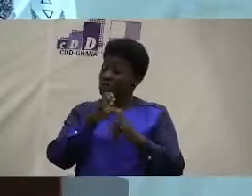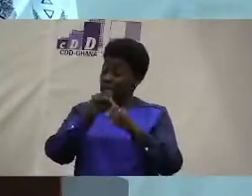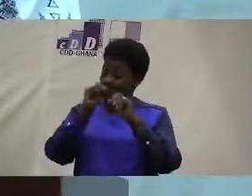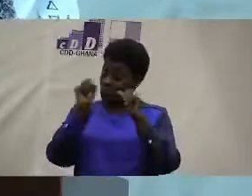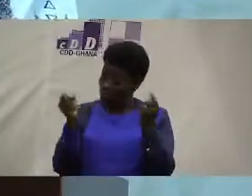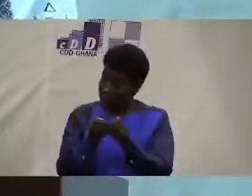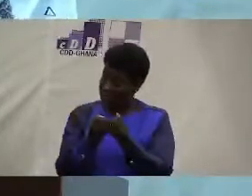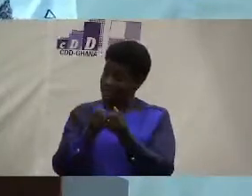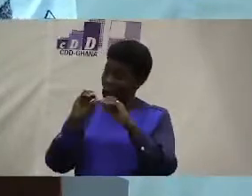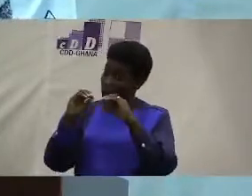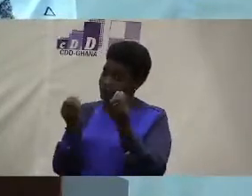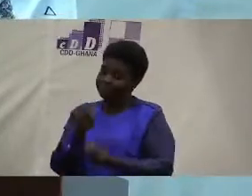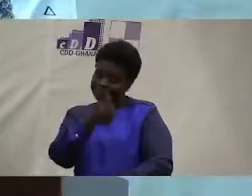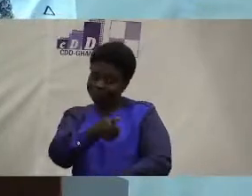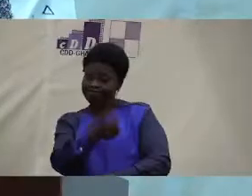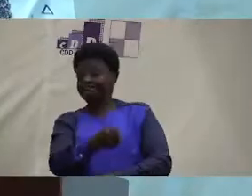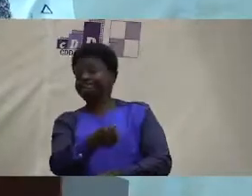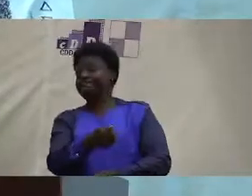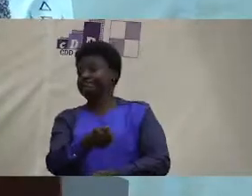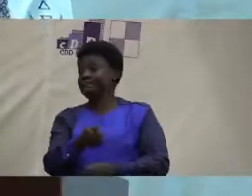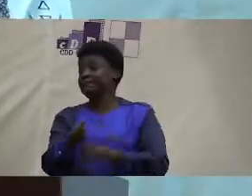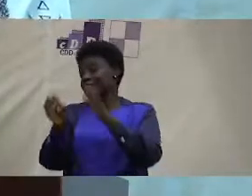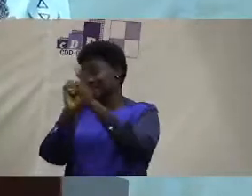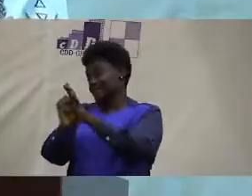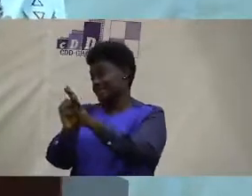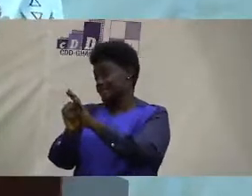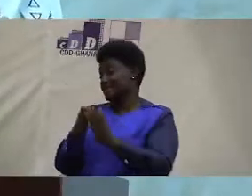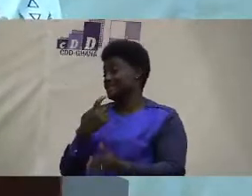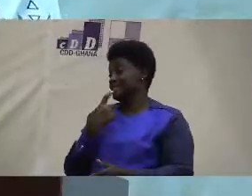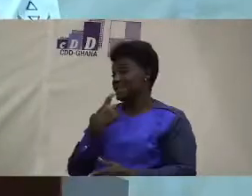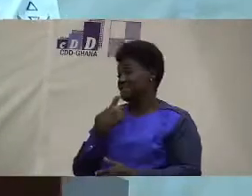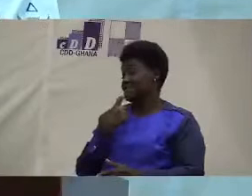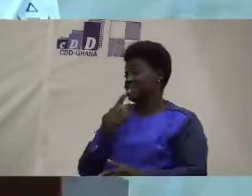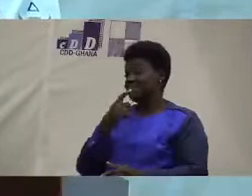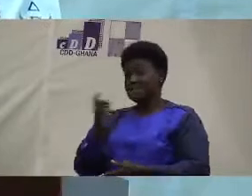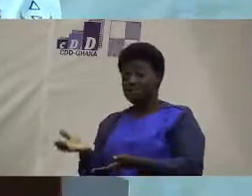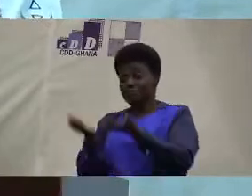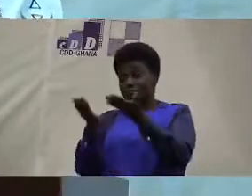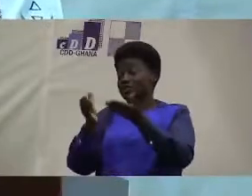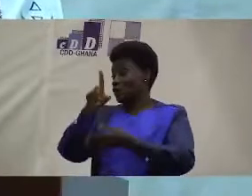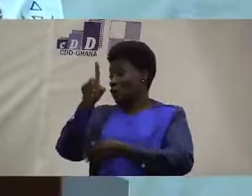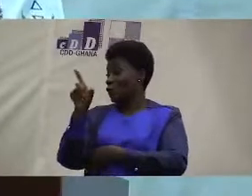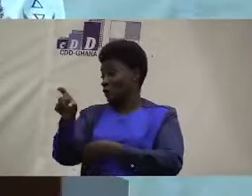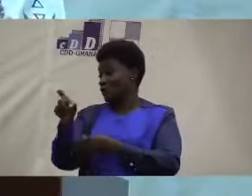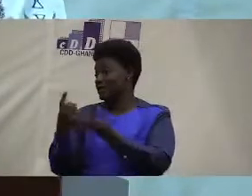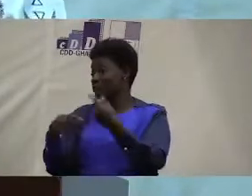themselves. For instance, he raised the question of